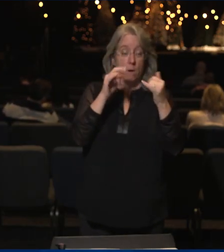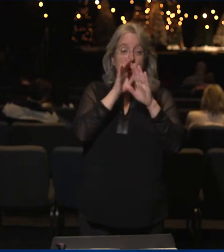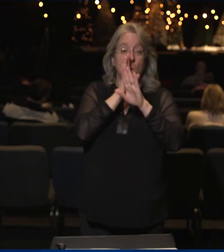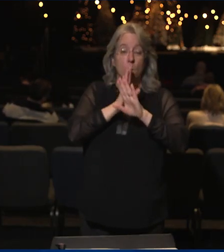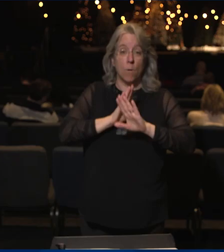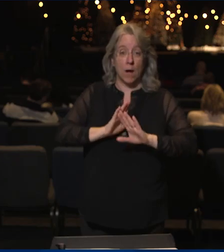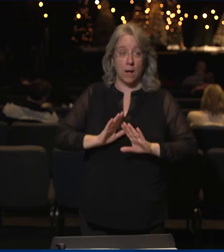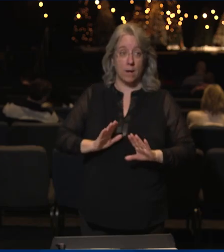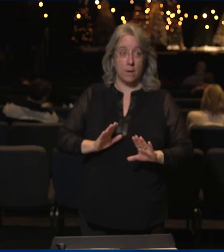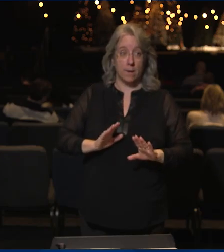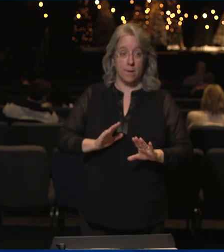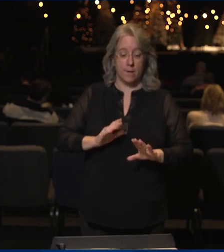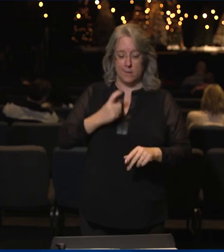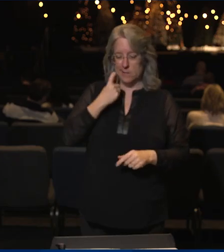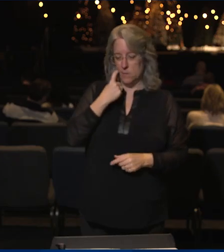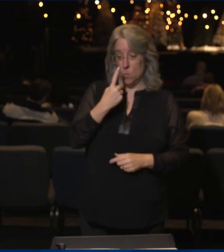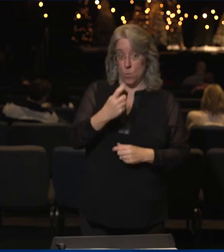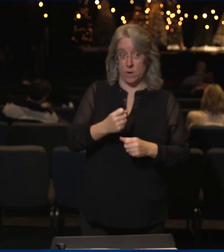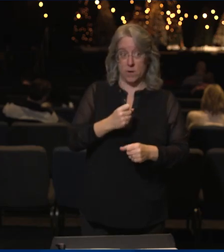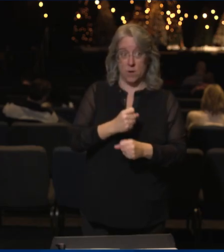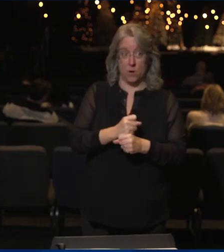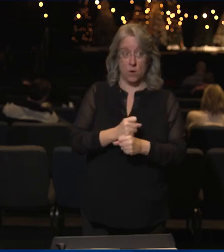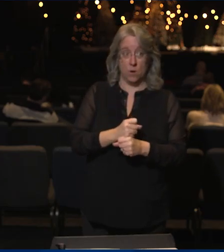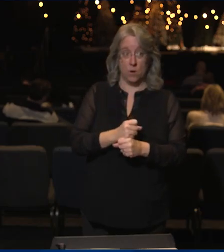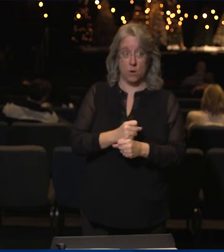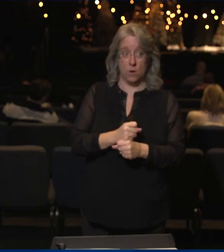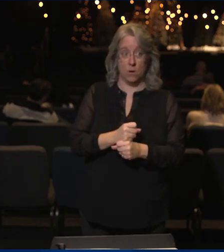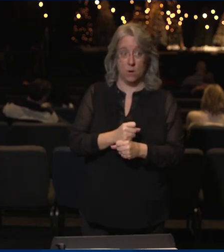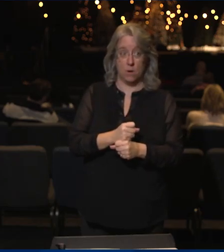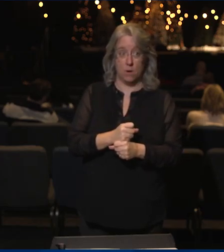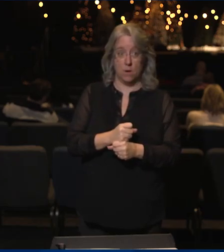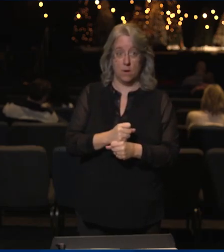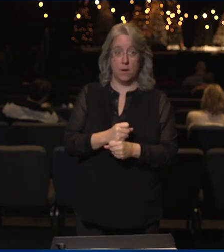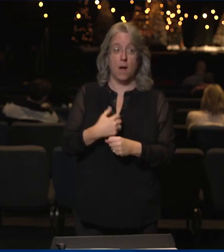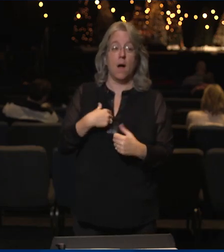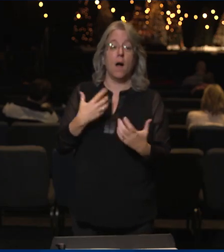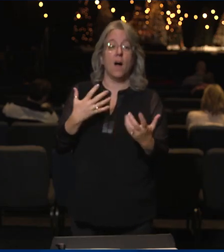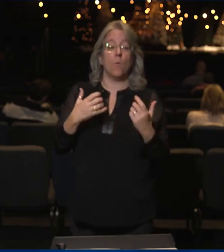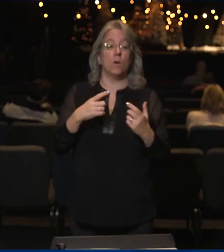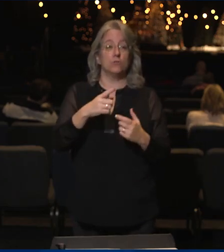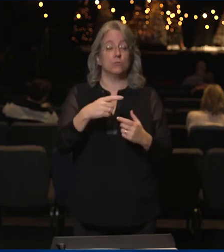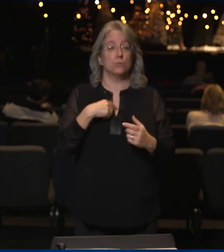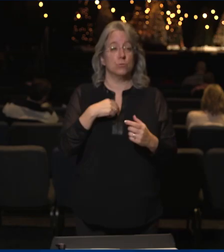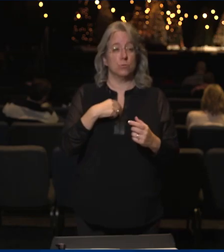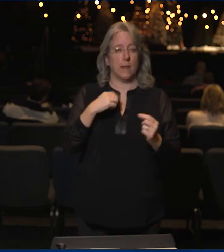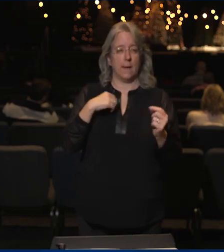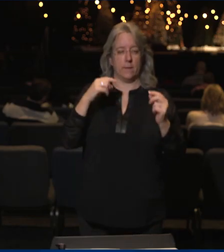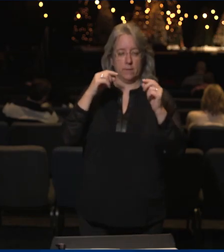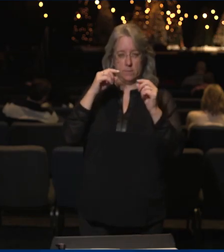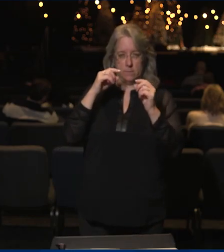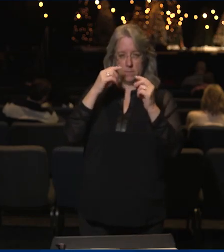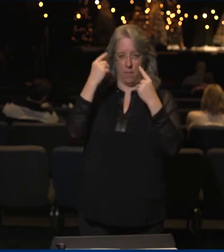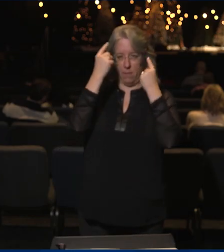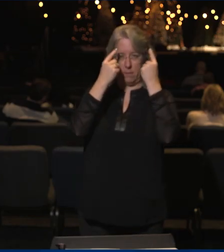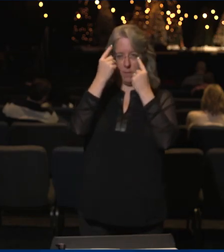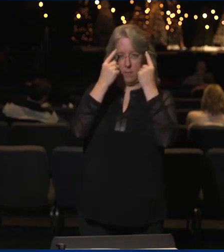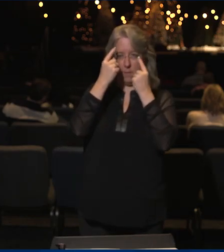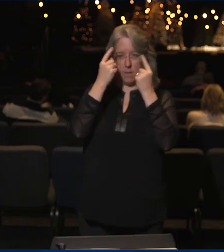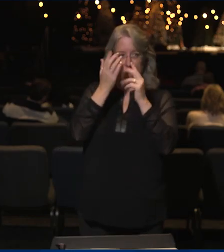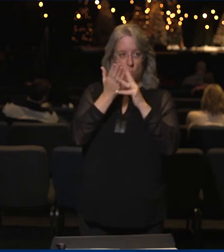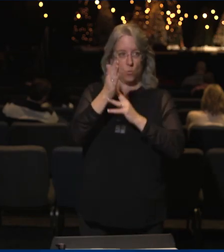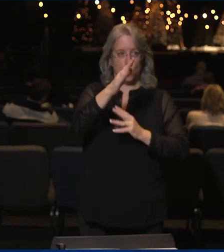And over this past year, I want you to scan your memory. Doesn't matter what memory, as long